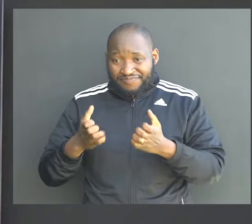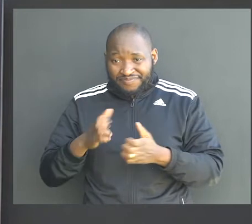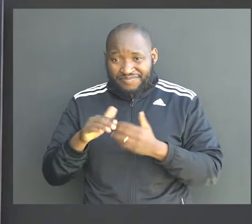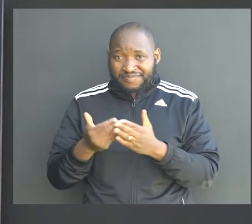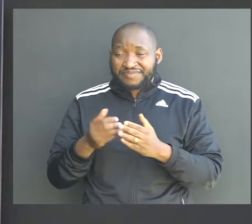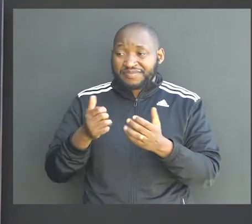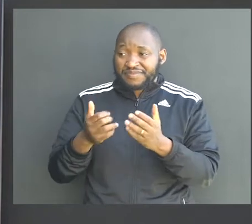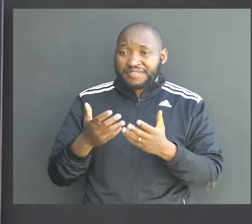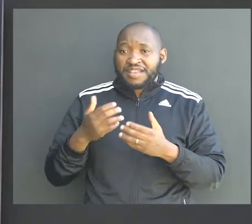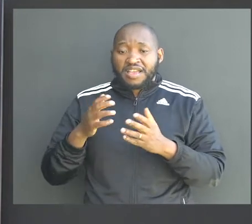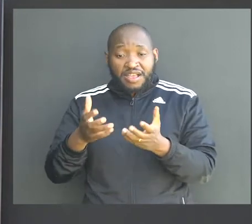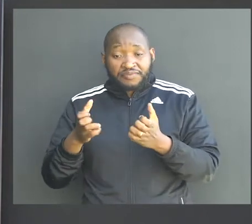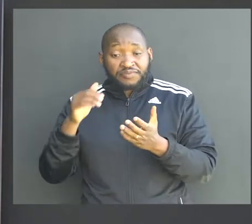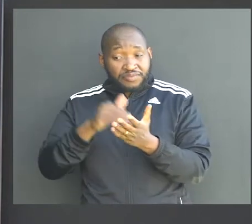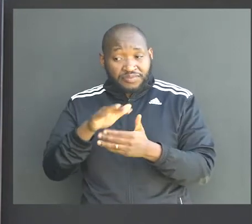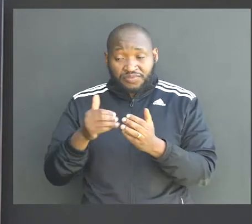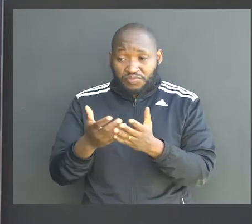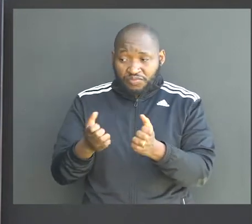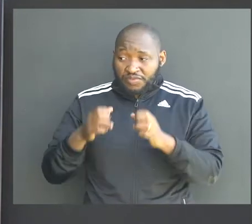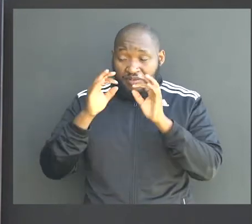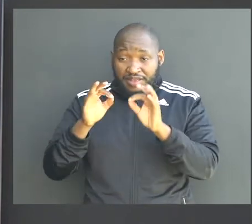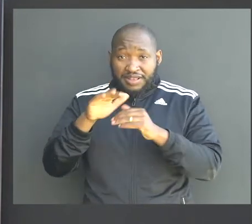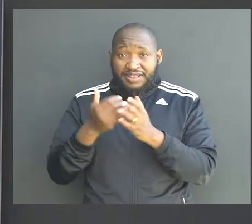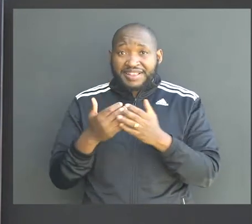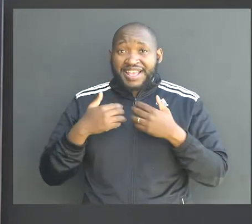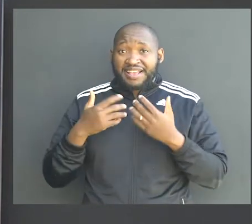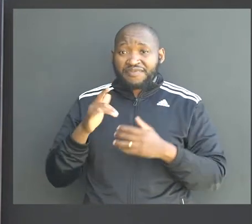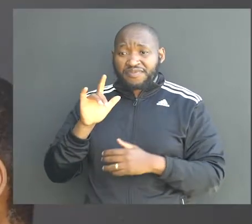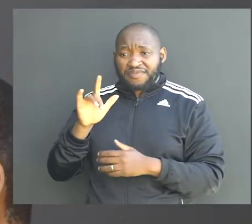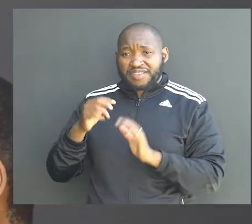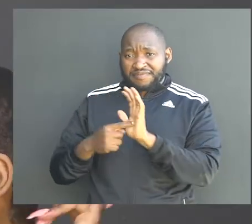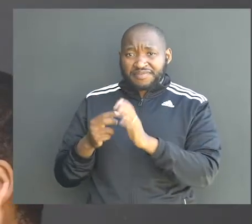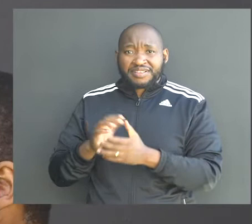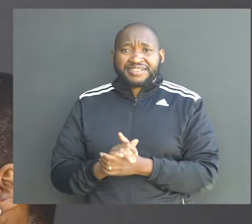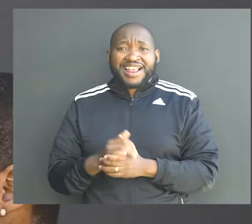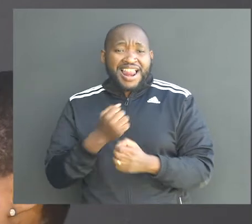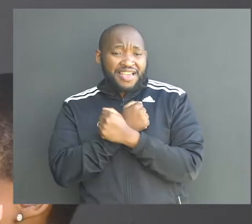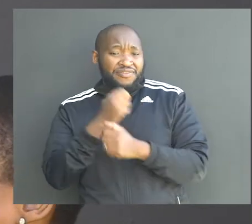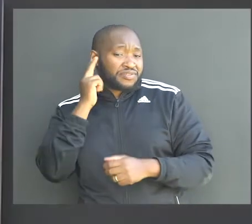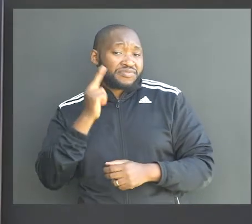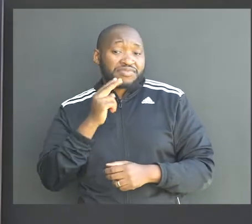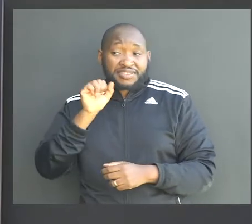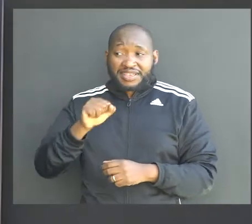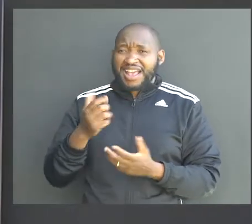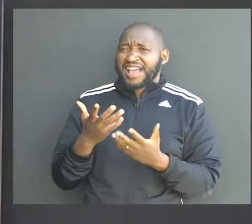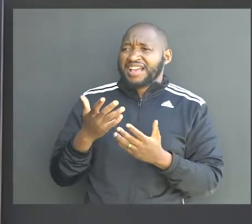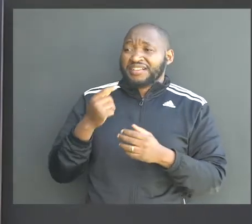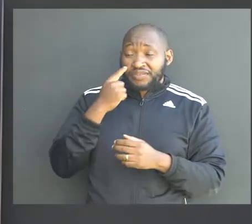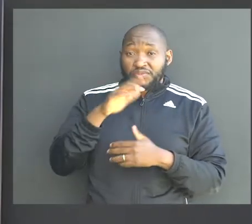I think it's an amazing organization what you guys are doing, and we couldn't be more happier. I mean, we love the dance. We love the dance.